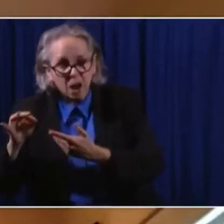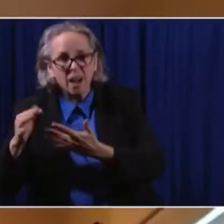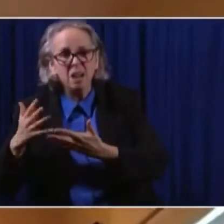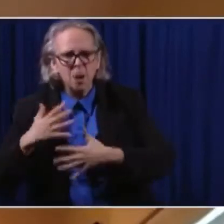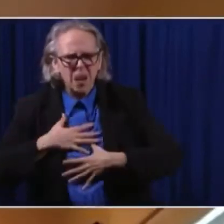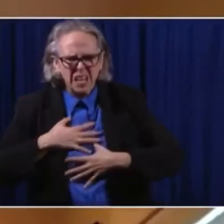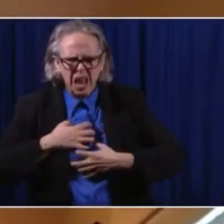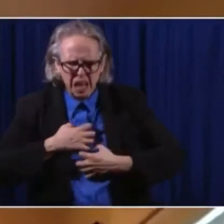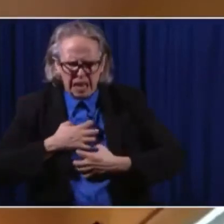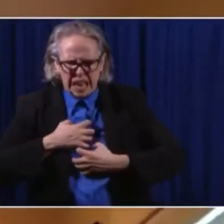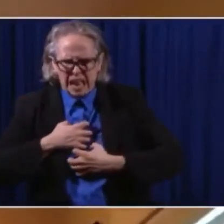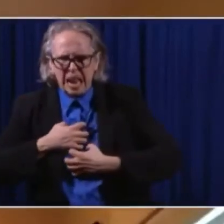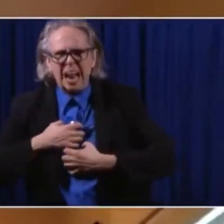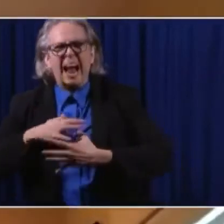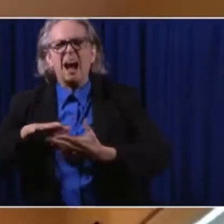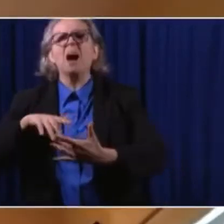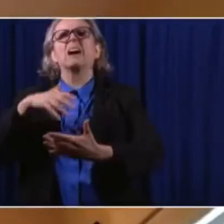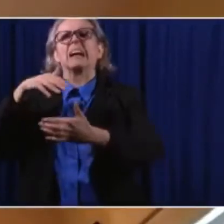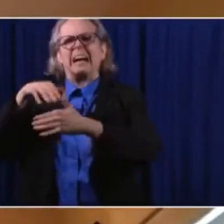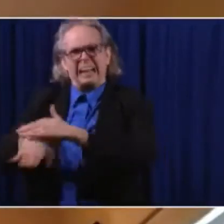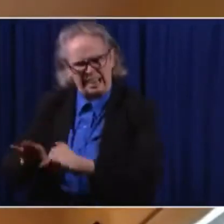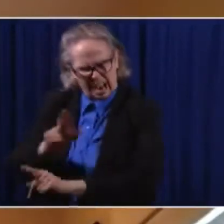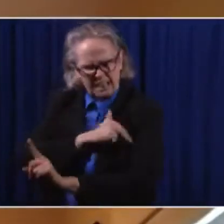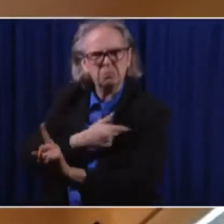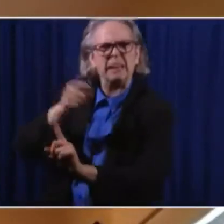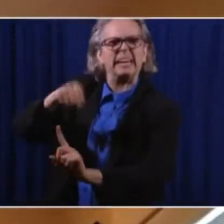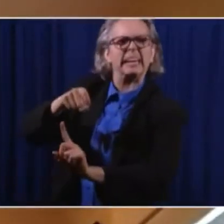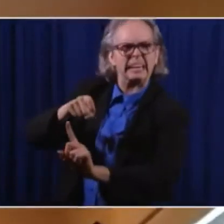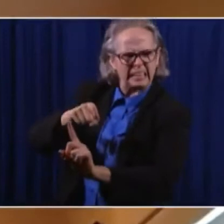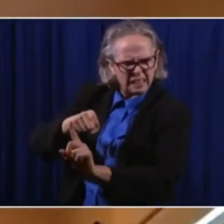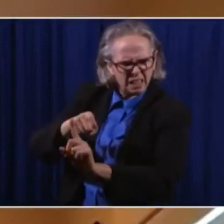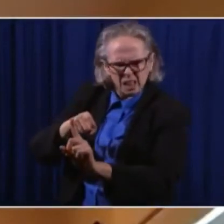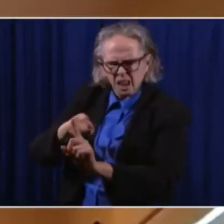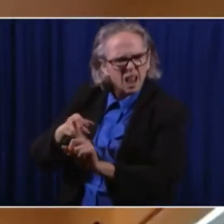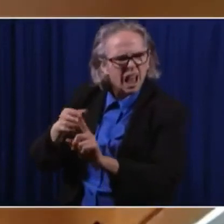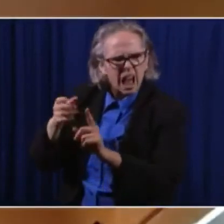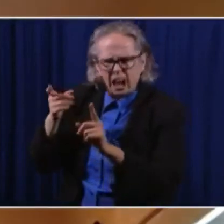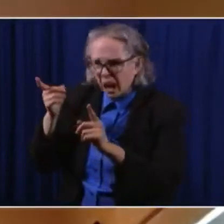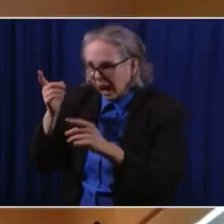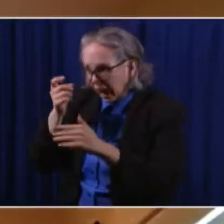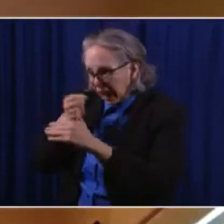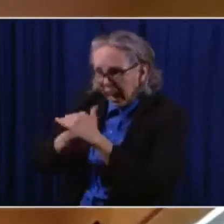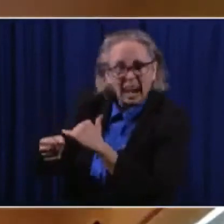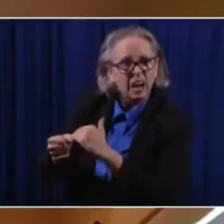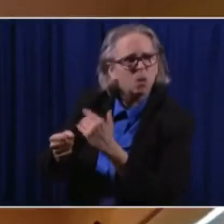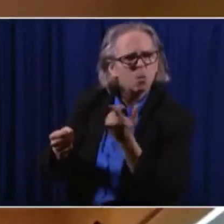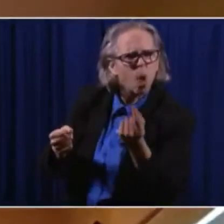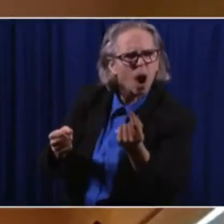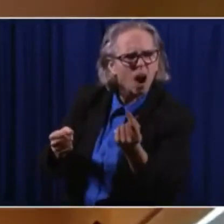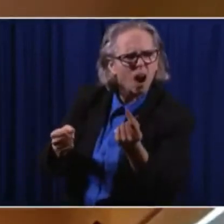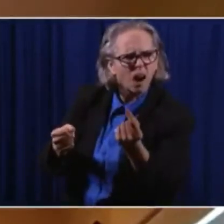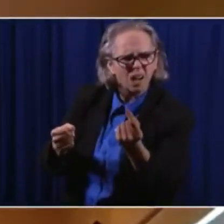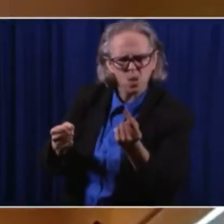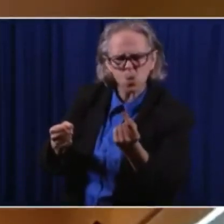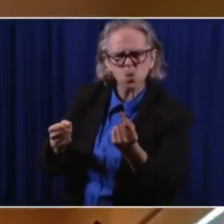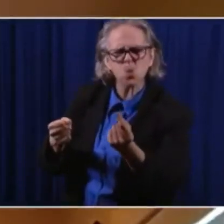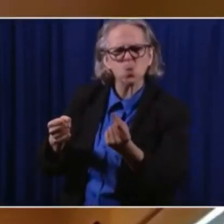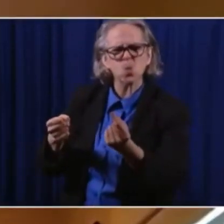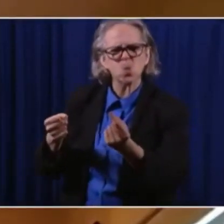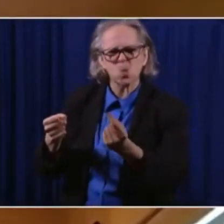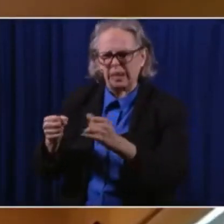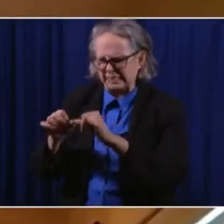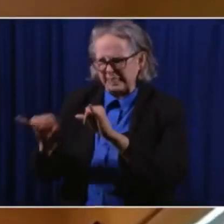hospital. Once people get admitted to the hospital, we need to be aware that they aren't staying a short period of